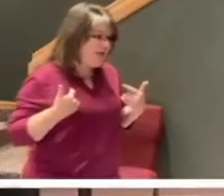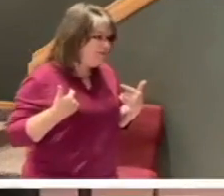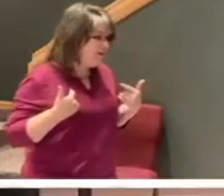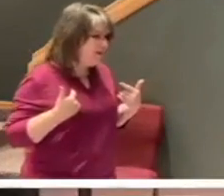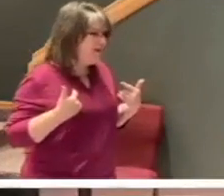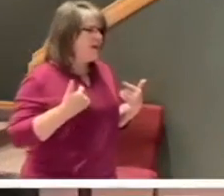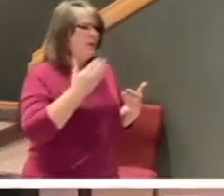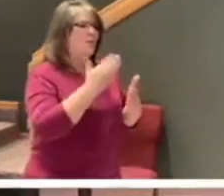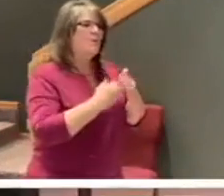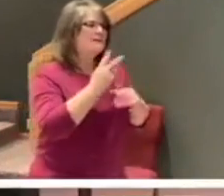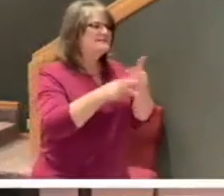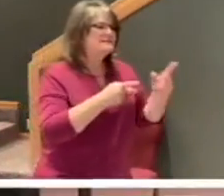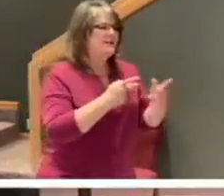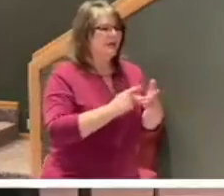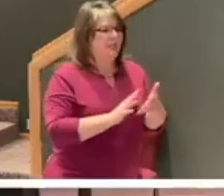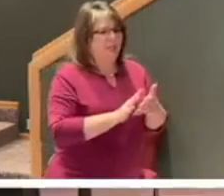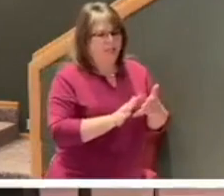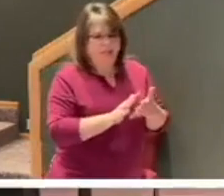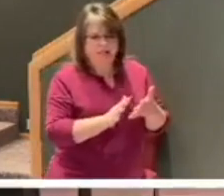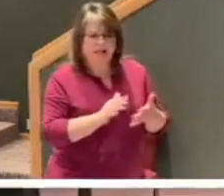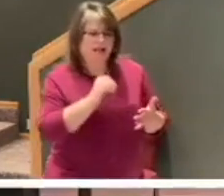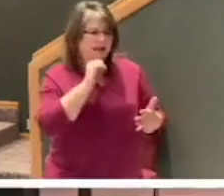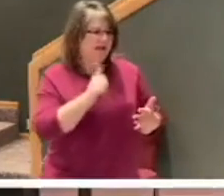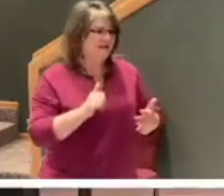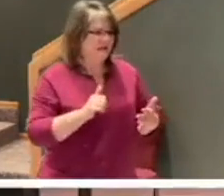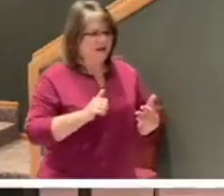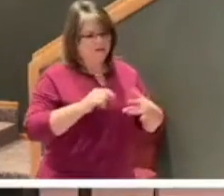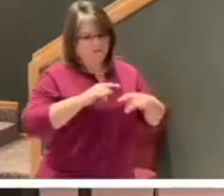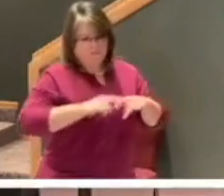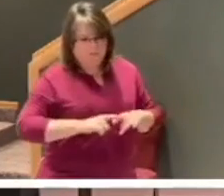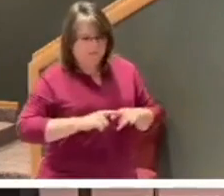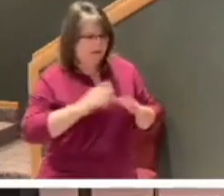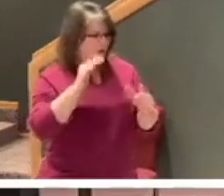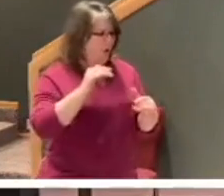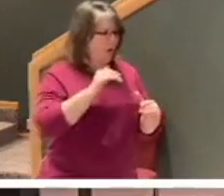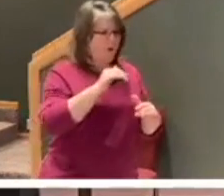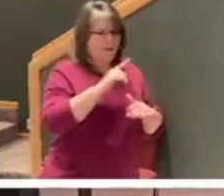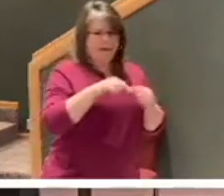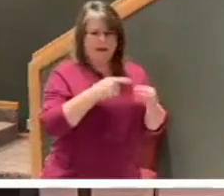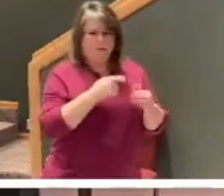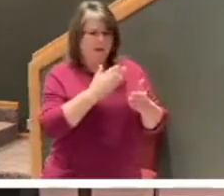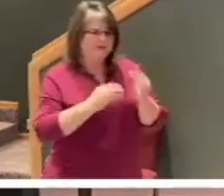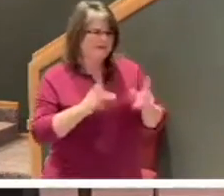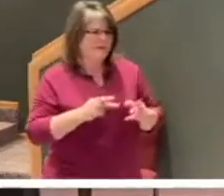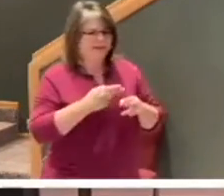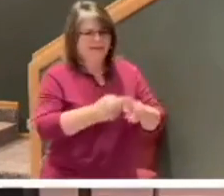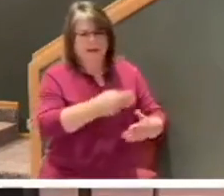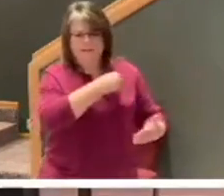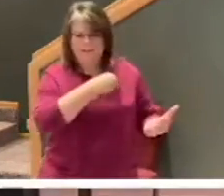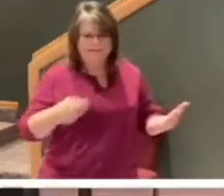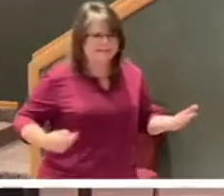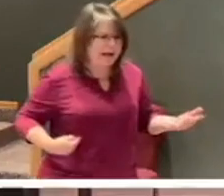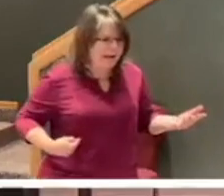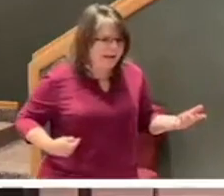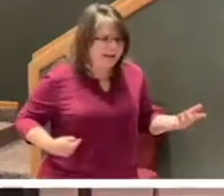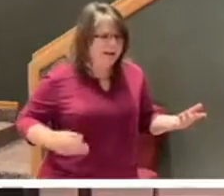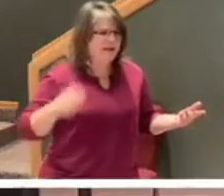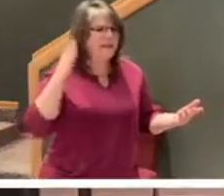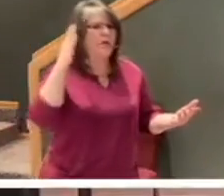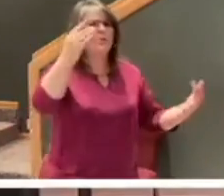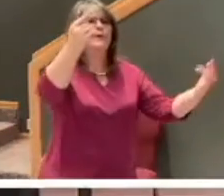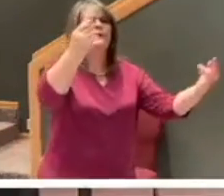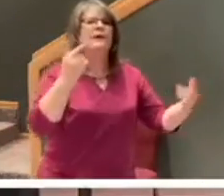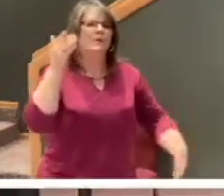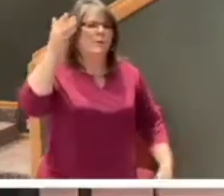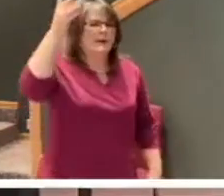was some sort of vague, unreliable hope about somebody named Messiah that was going to be coming